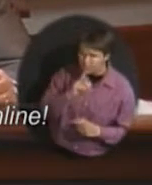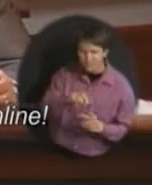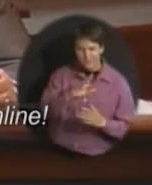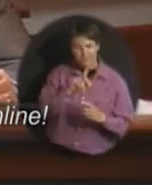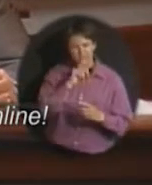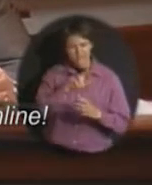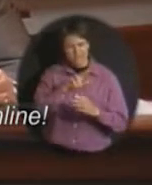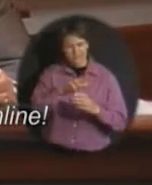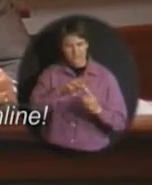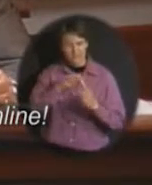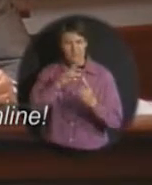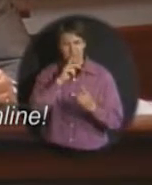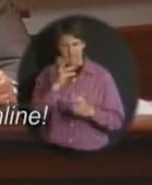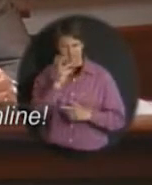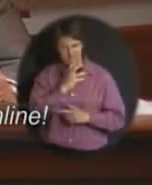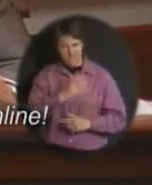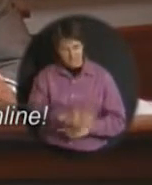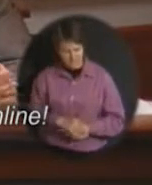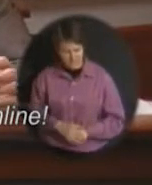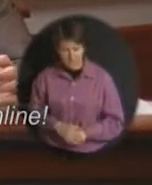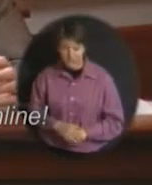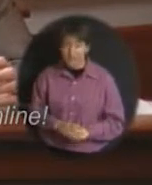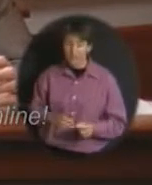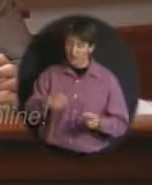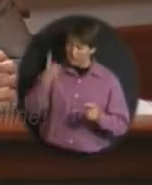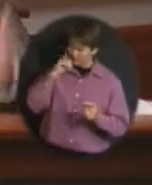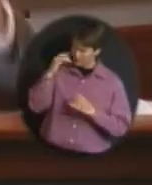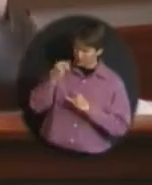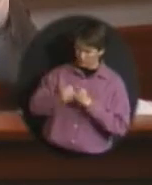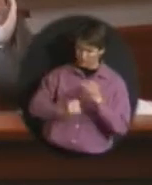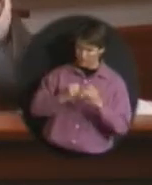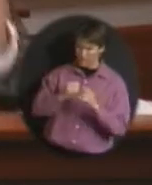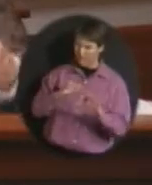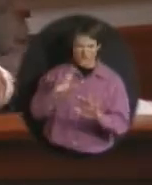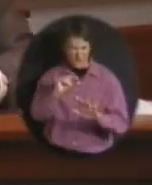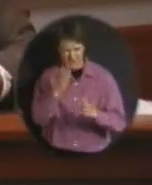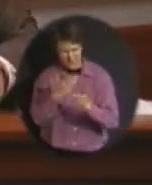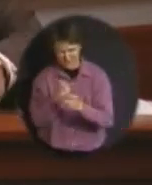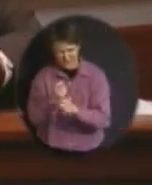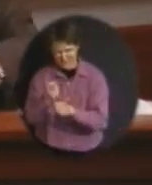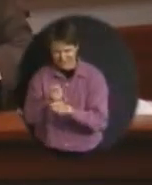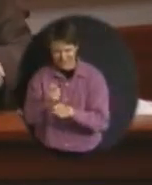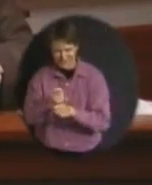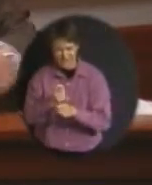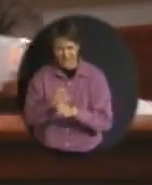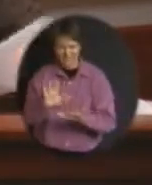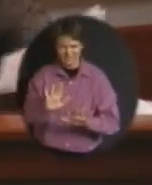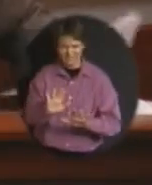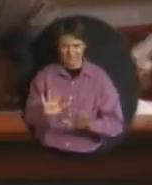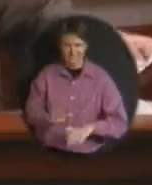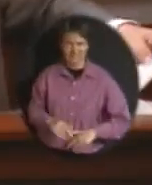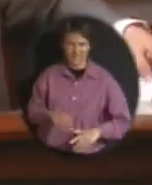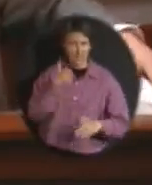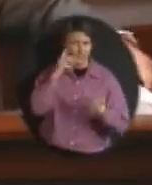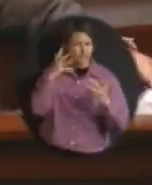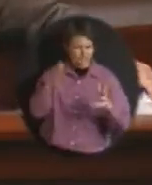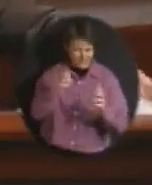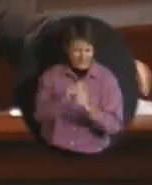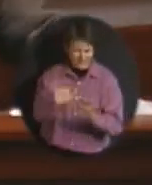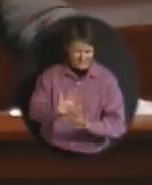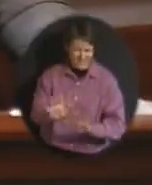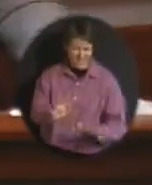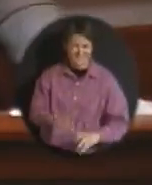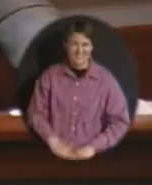it's astounding. So. I think there's an international, no, I'm kidding. I think we're done with national champions.